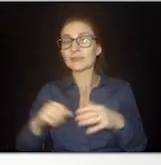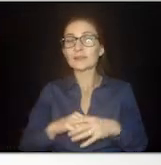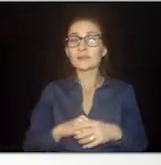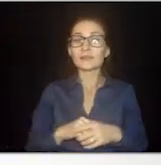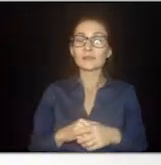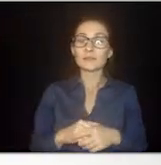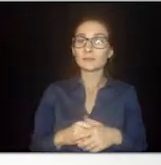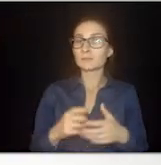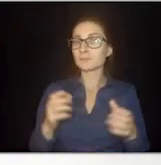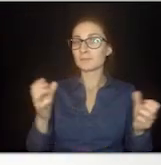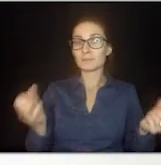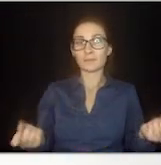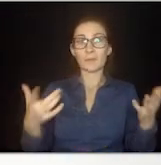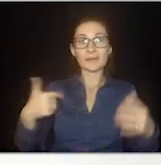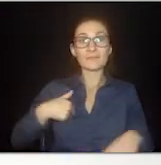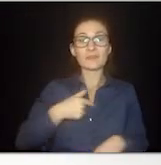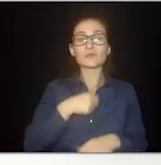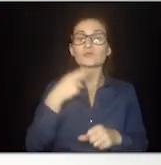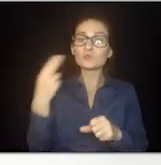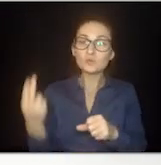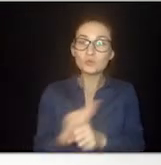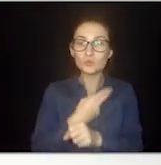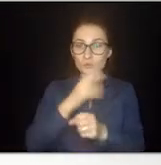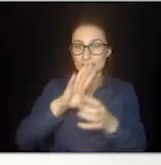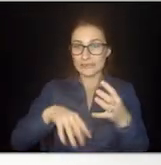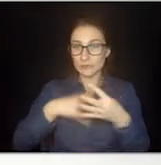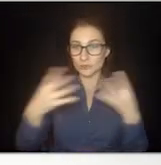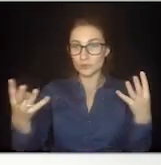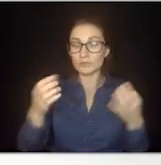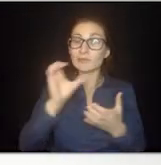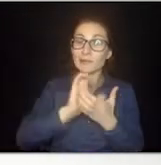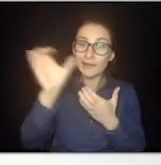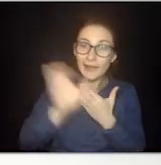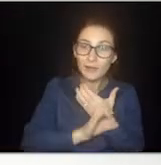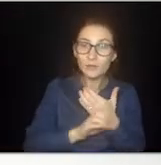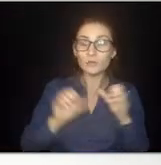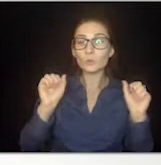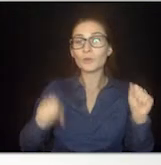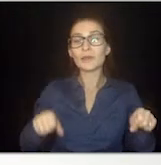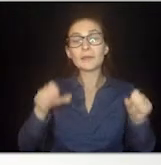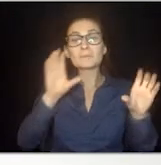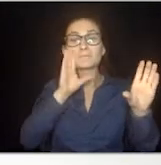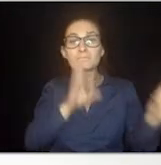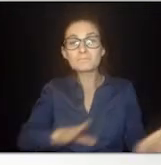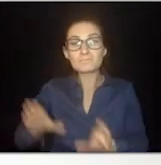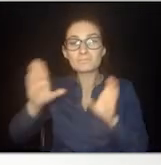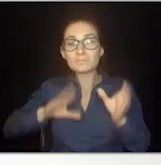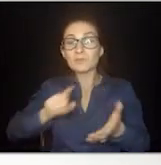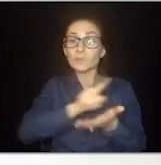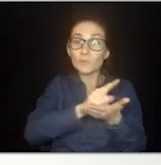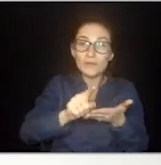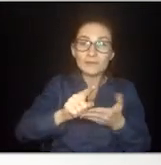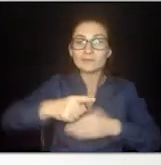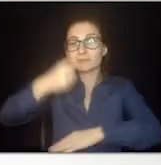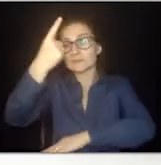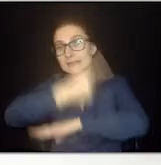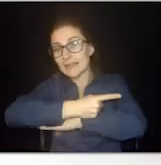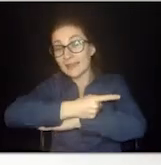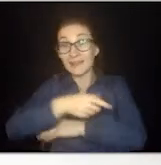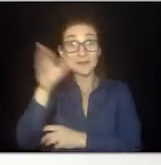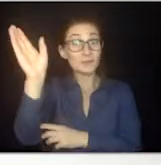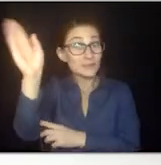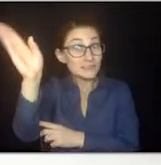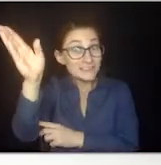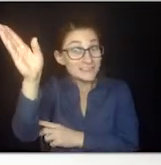person's schedule. How many of us use schedules and calendars to plan our week, our